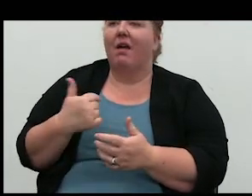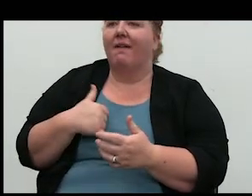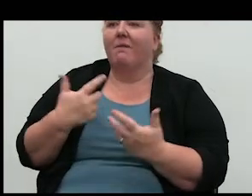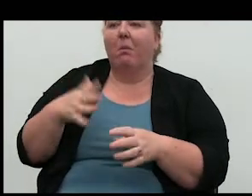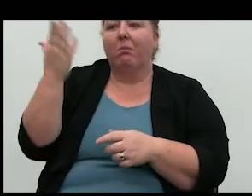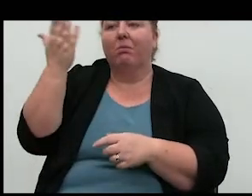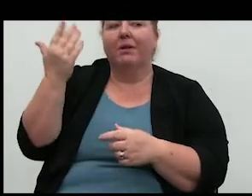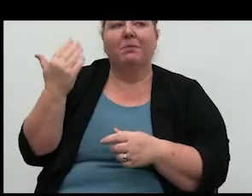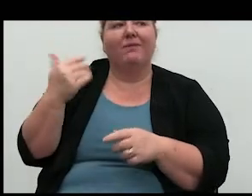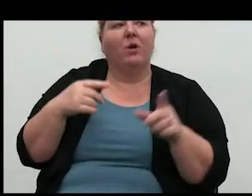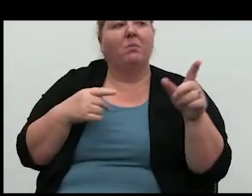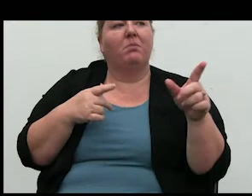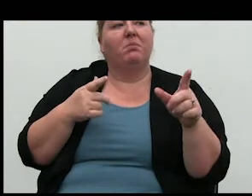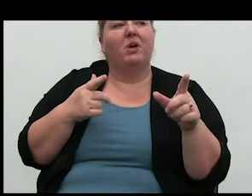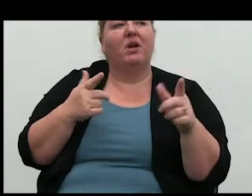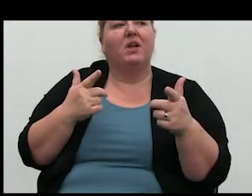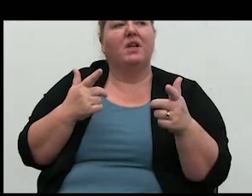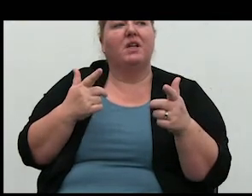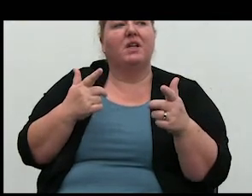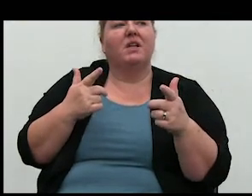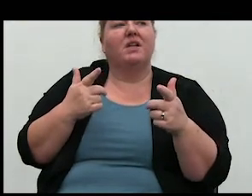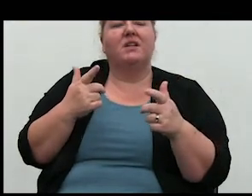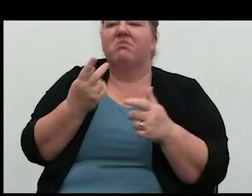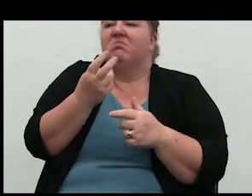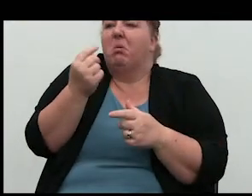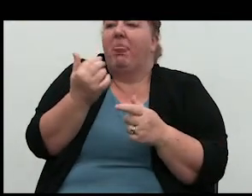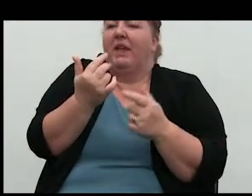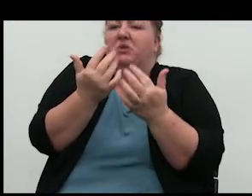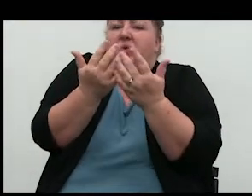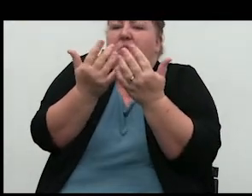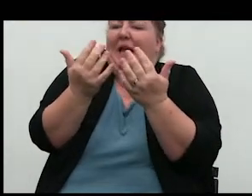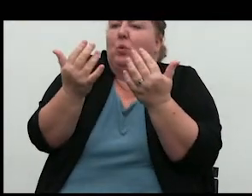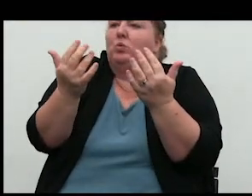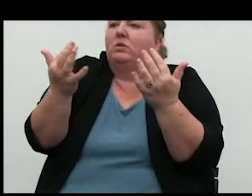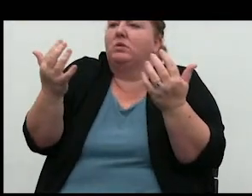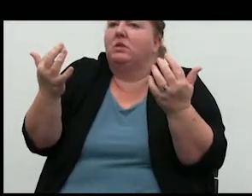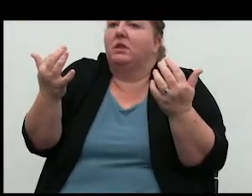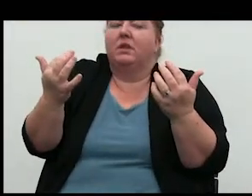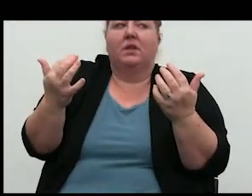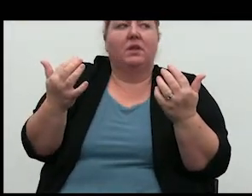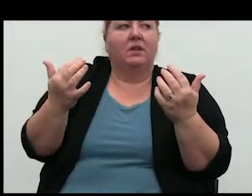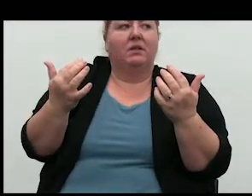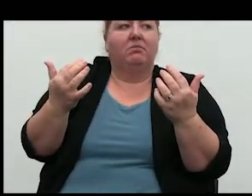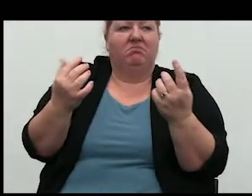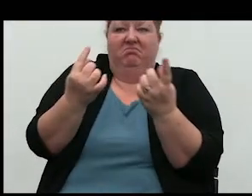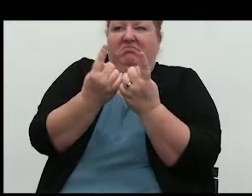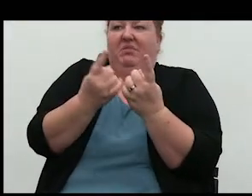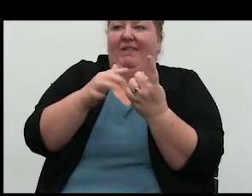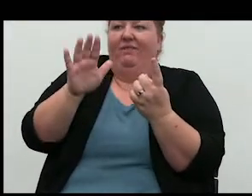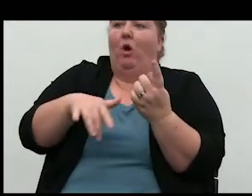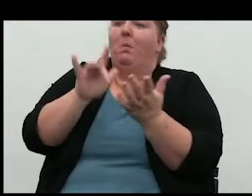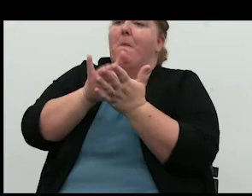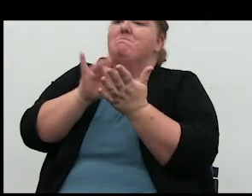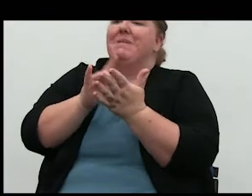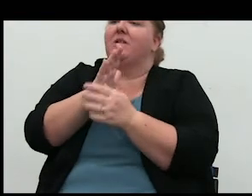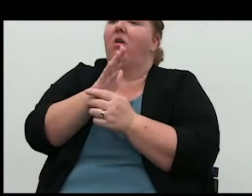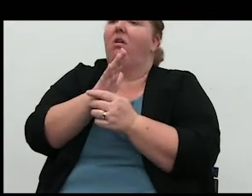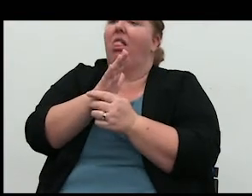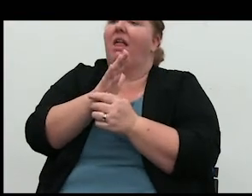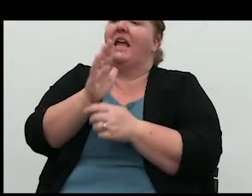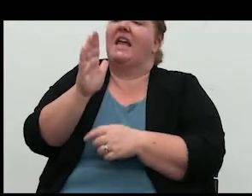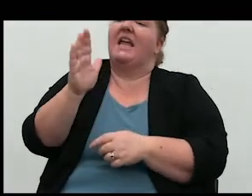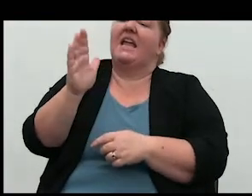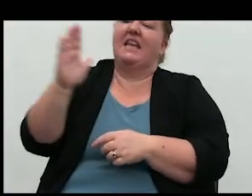What is it? It's something to count goods from the Middle East. Very